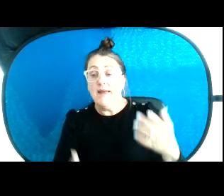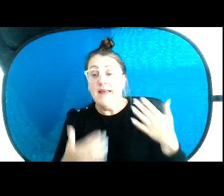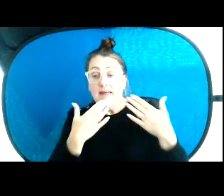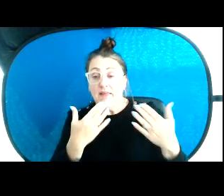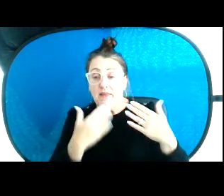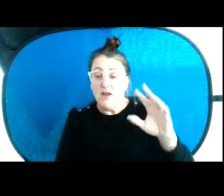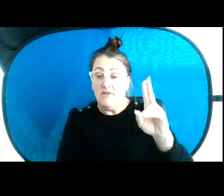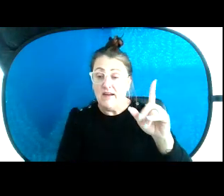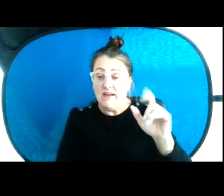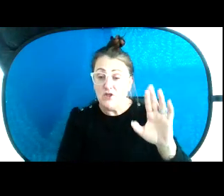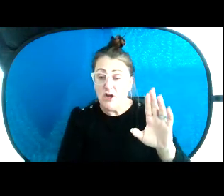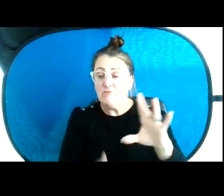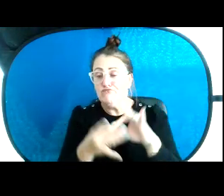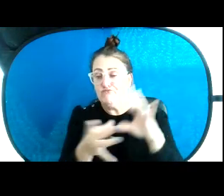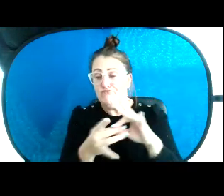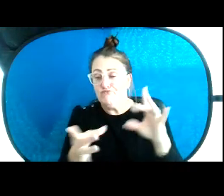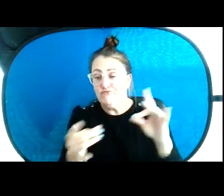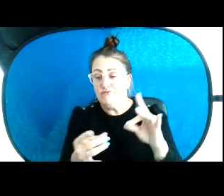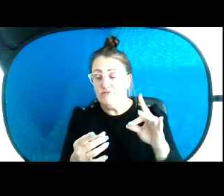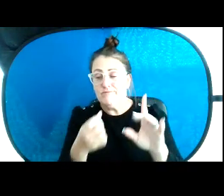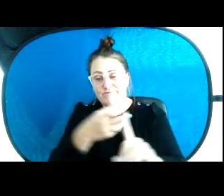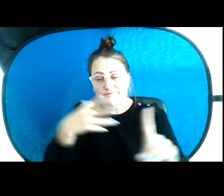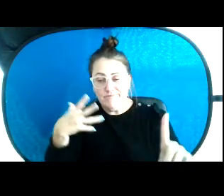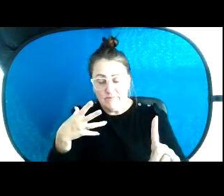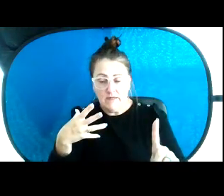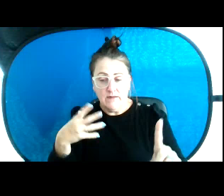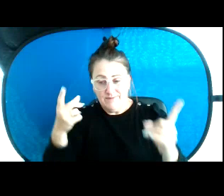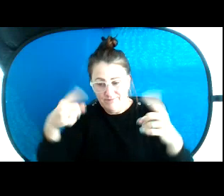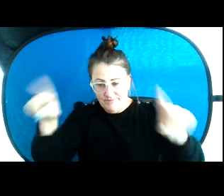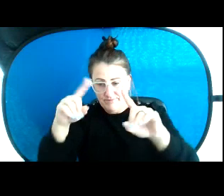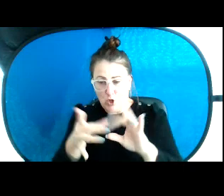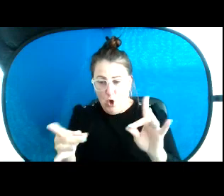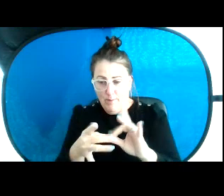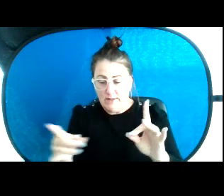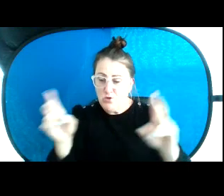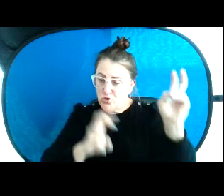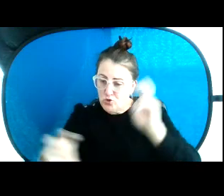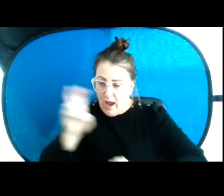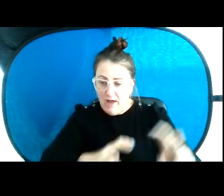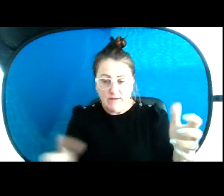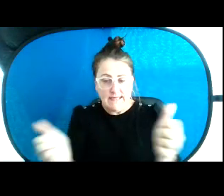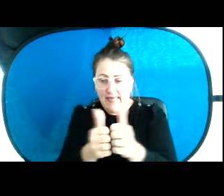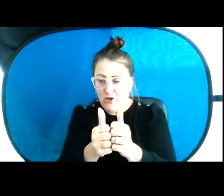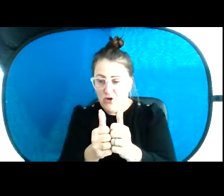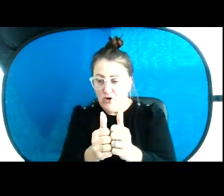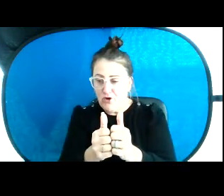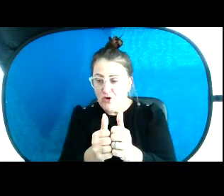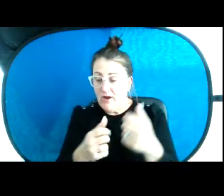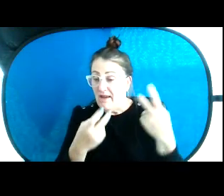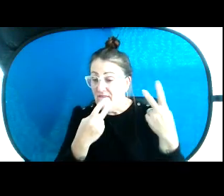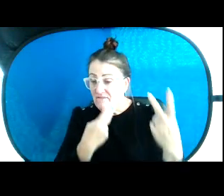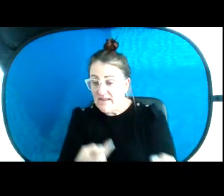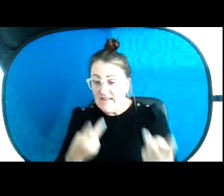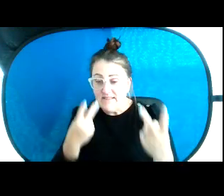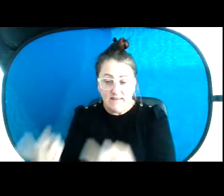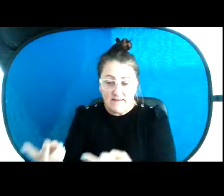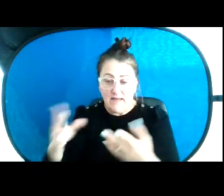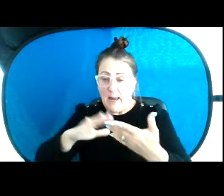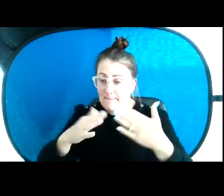my colleagues' comments, we have traveled together and have visited these communities